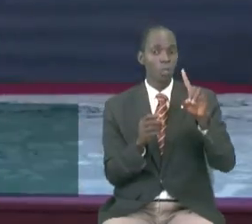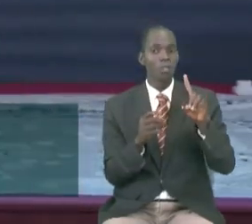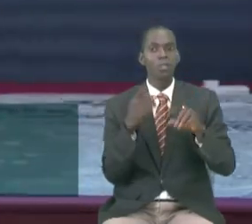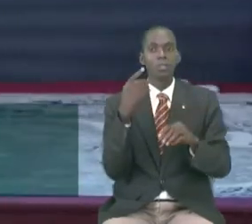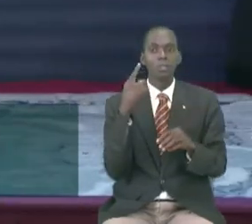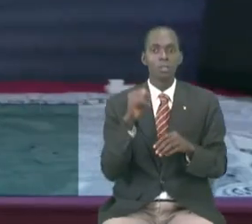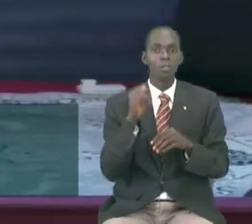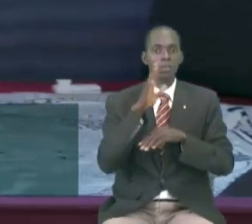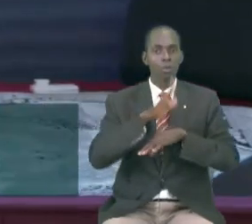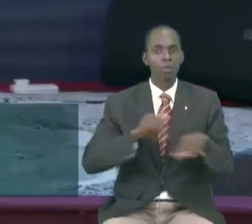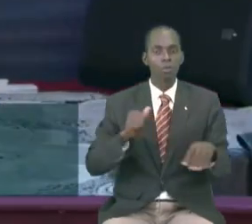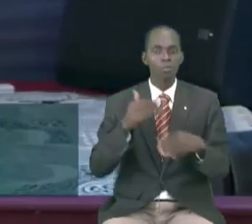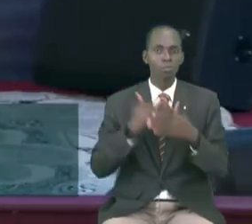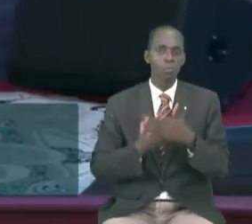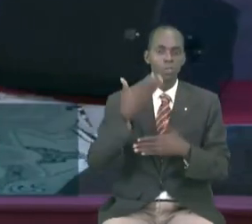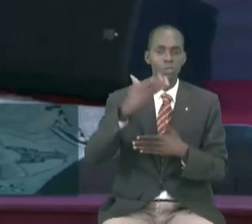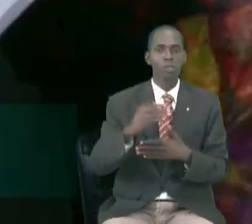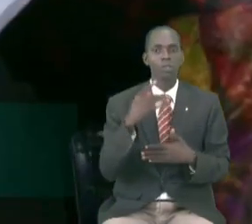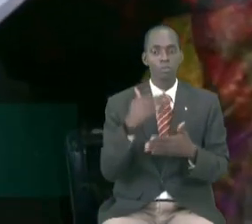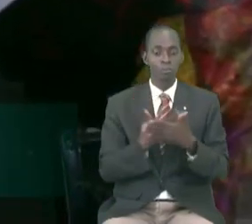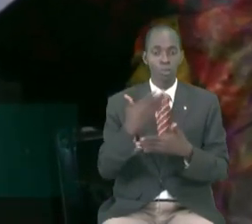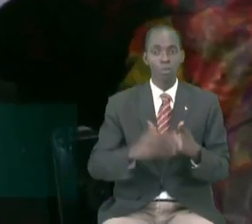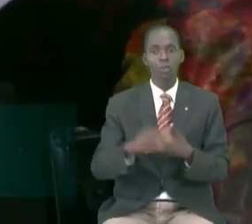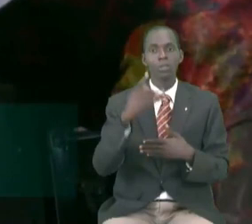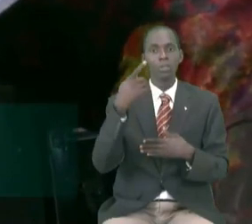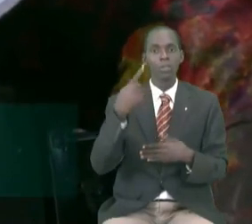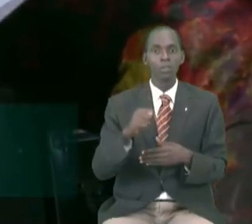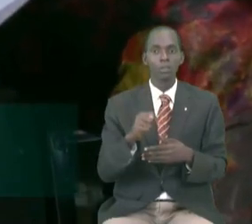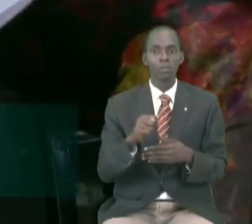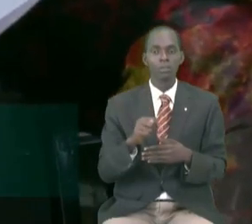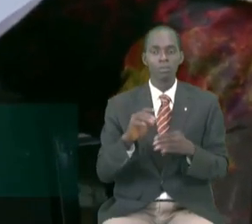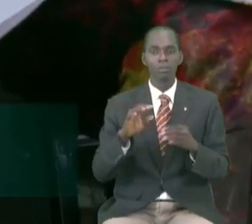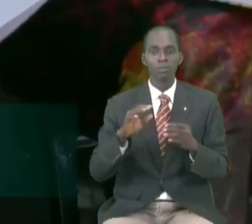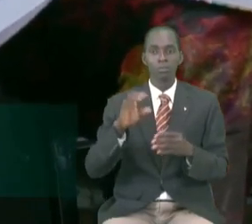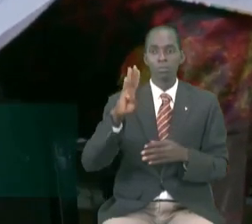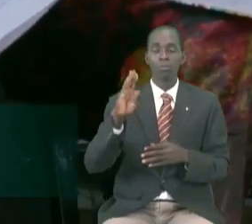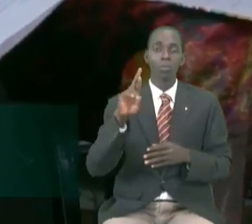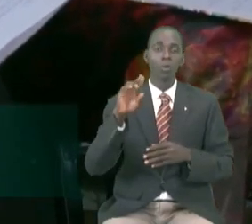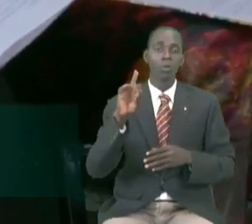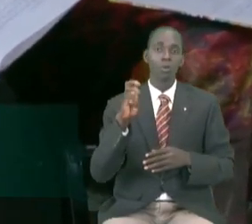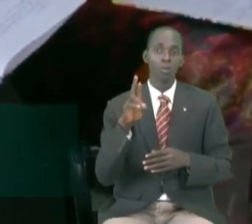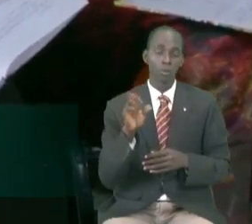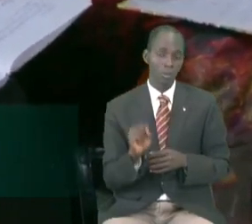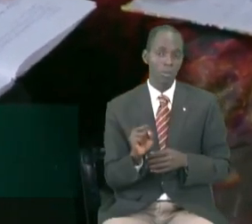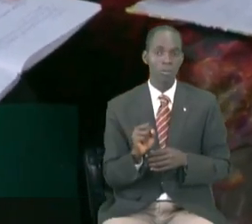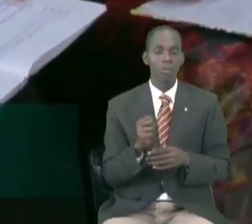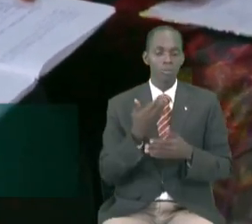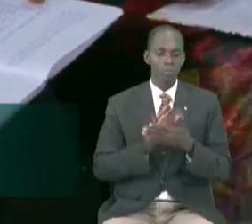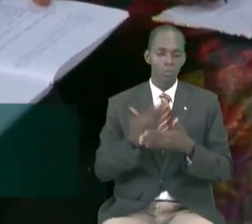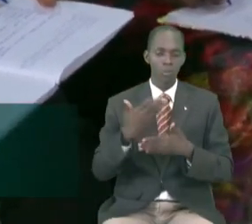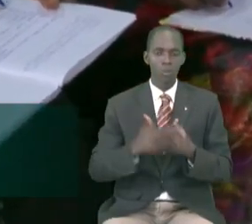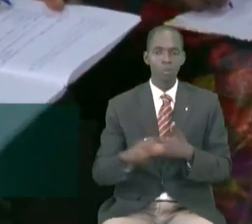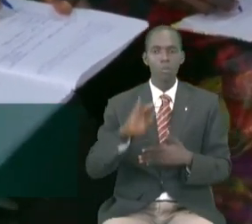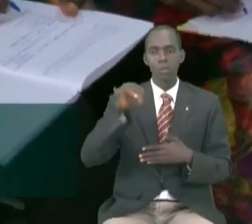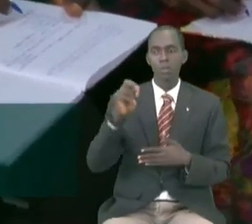Jonah beyond his own territory and beyond the circumference perimeter of his